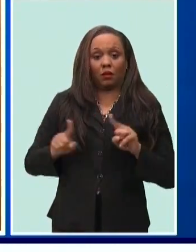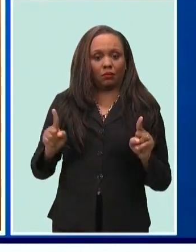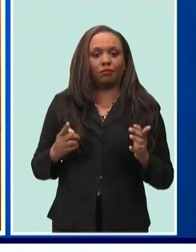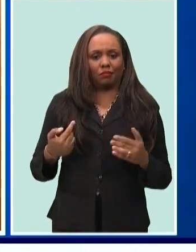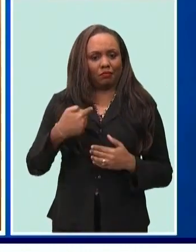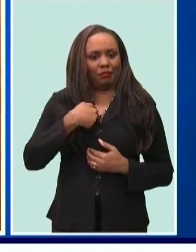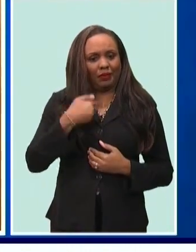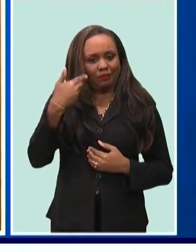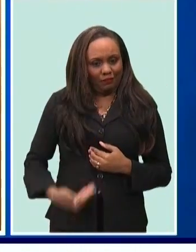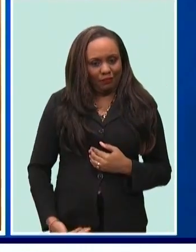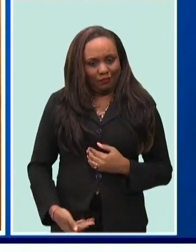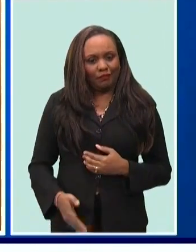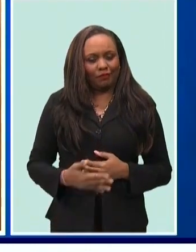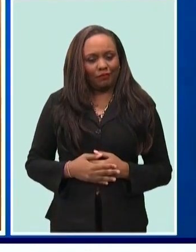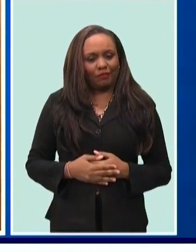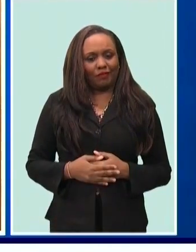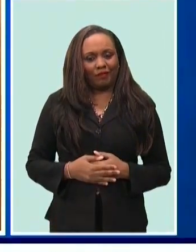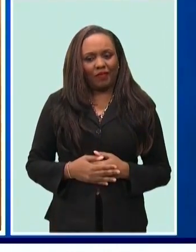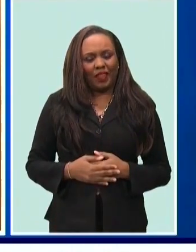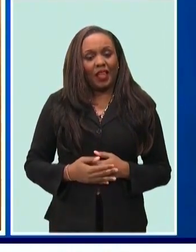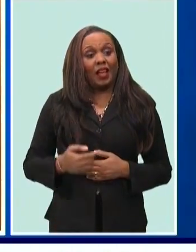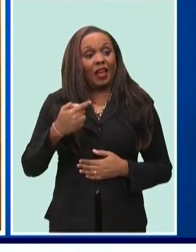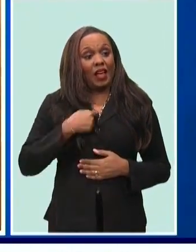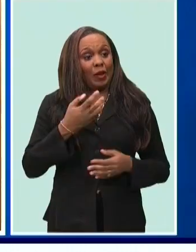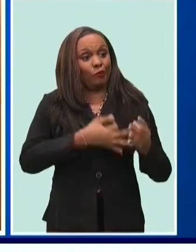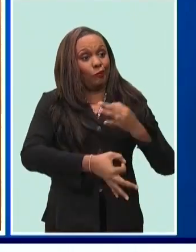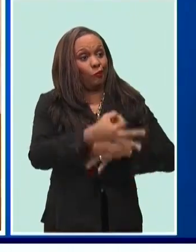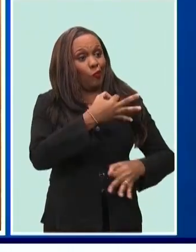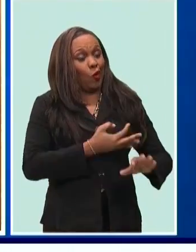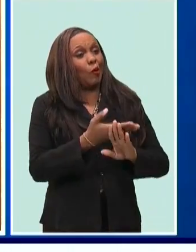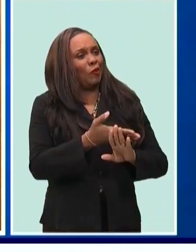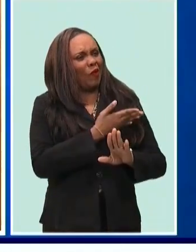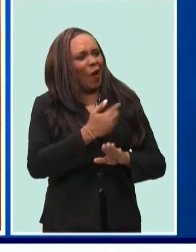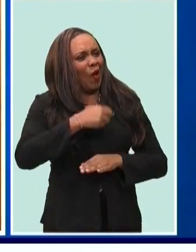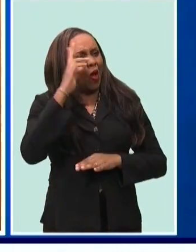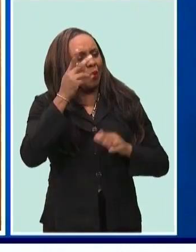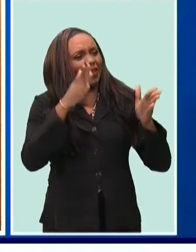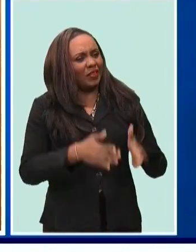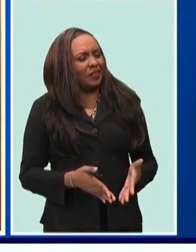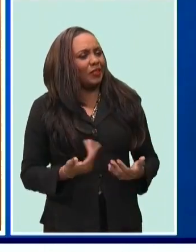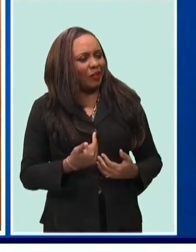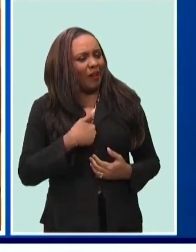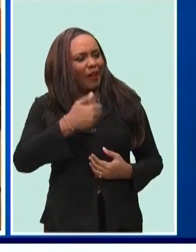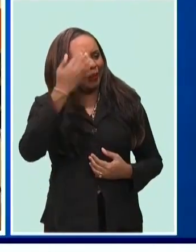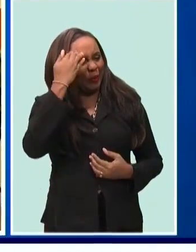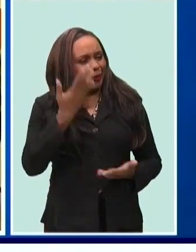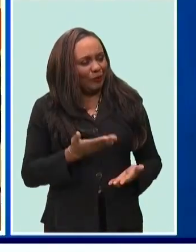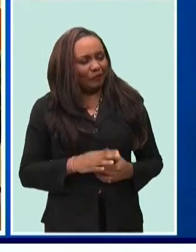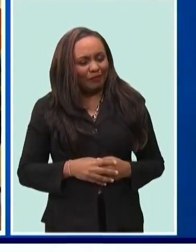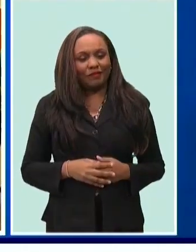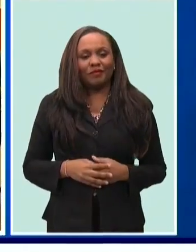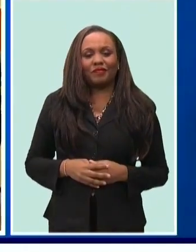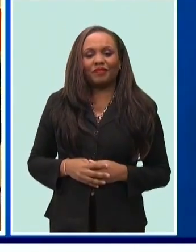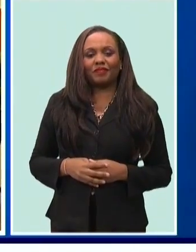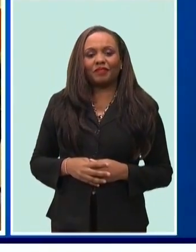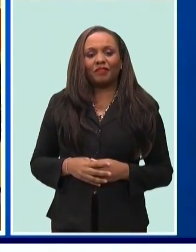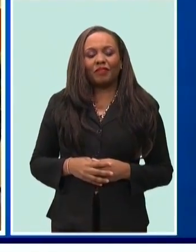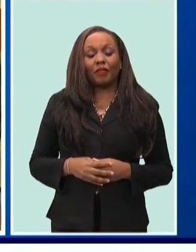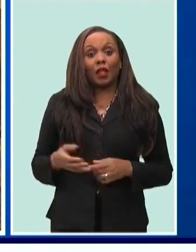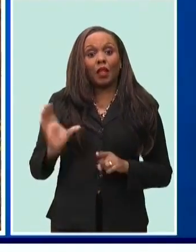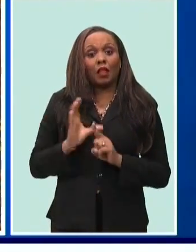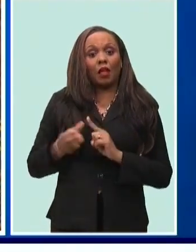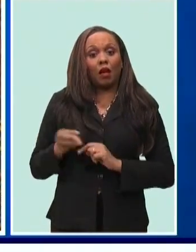and gentlemen, that I have also been on the other side of the fence. King was speaking as the 9th edition of the Caribbean Fine